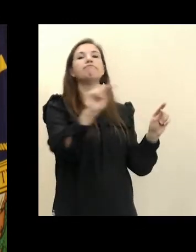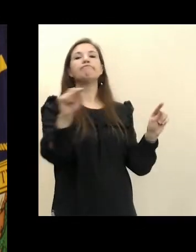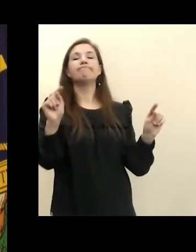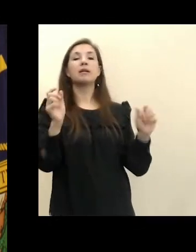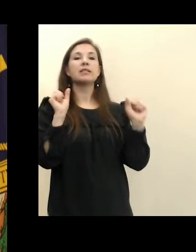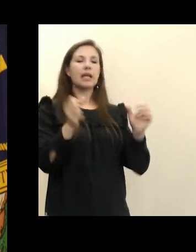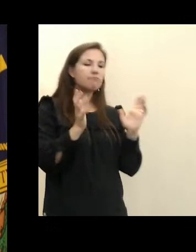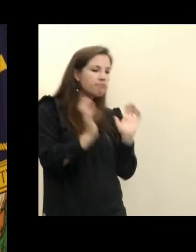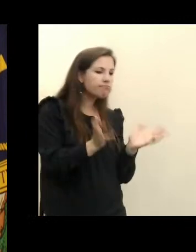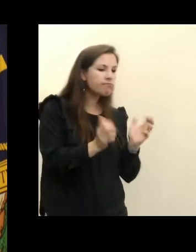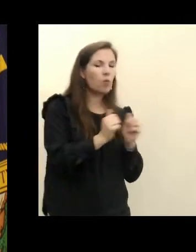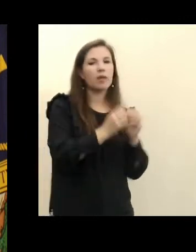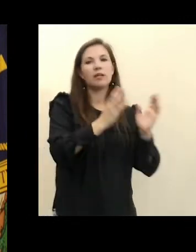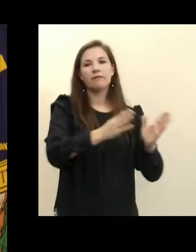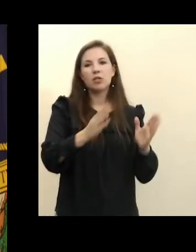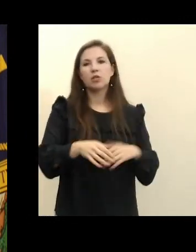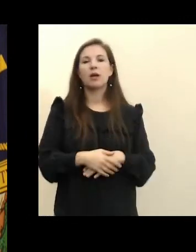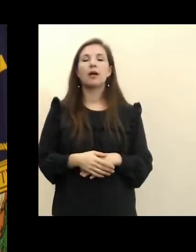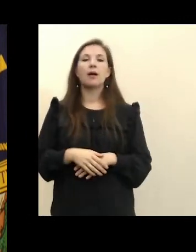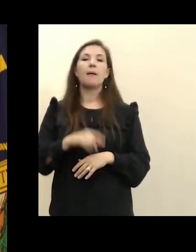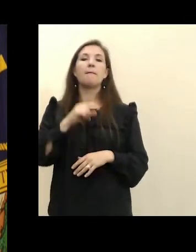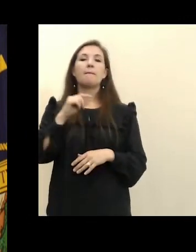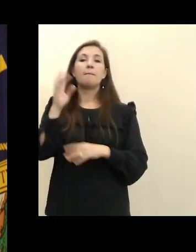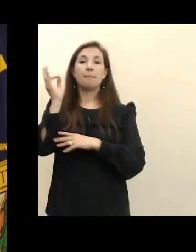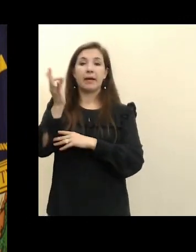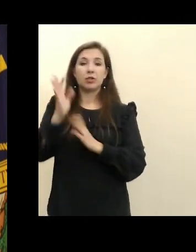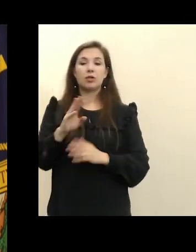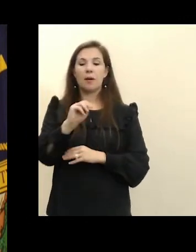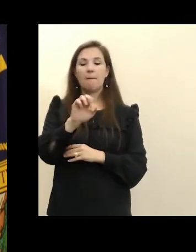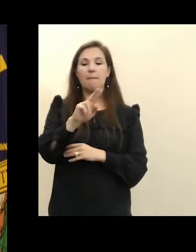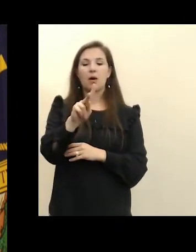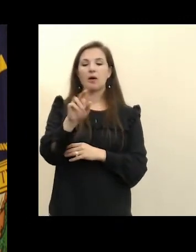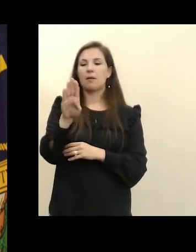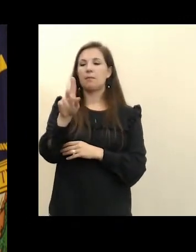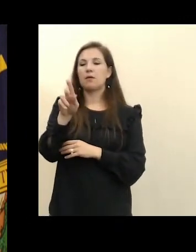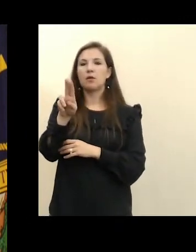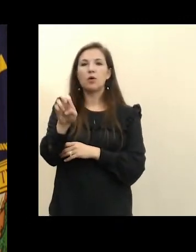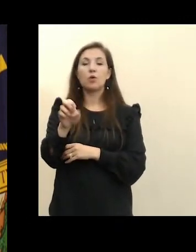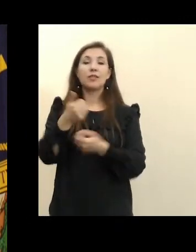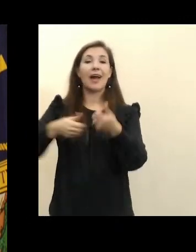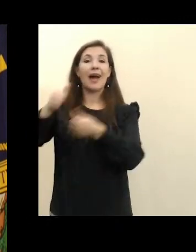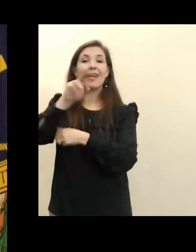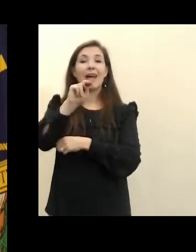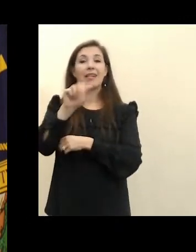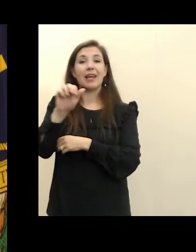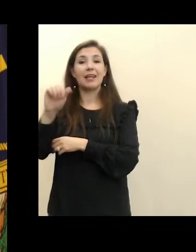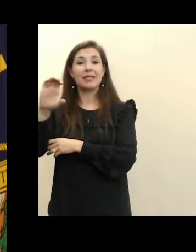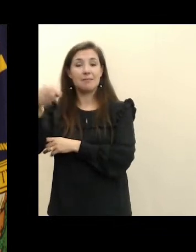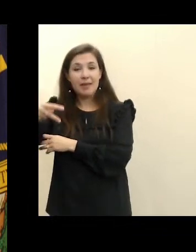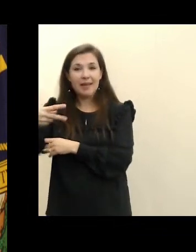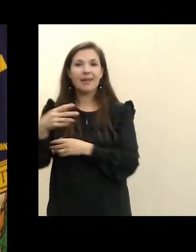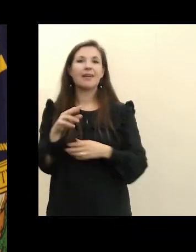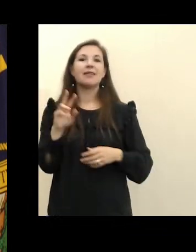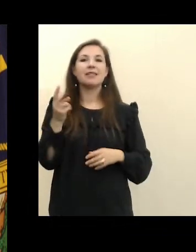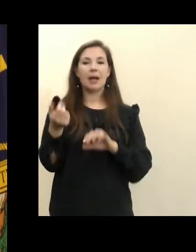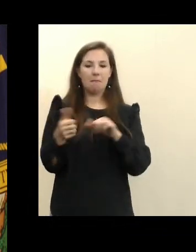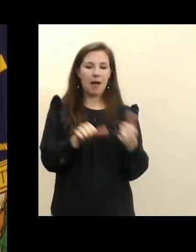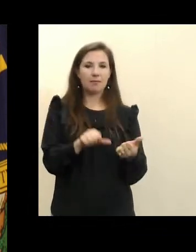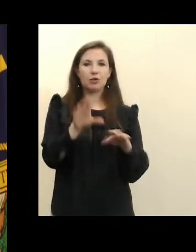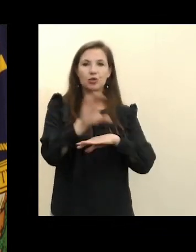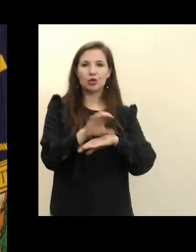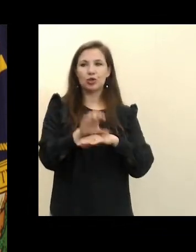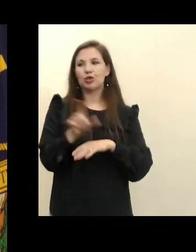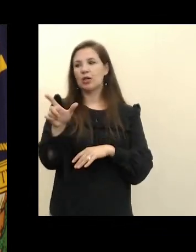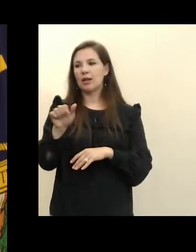to individuals. Pastor Mark Blue, the head of our local NAACP, Second Baptist Church in